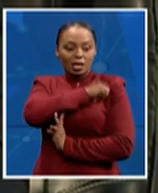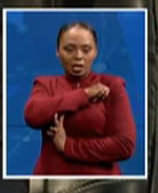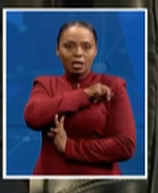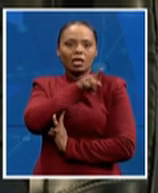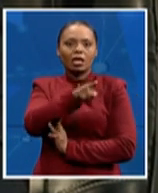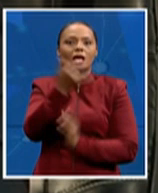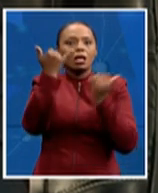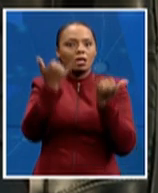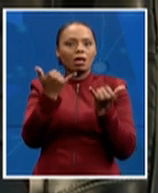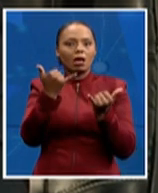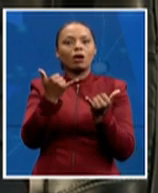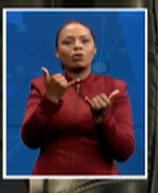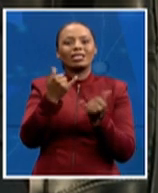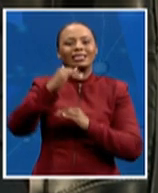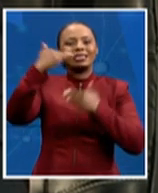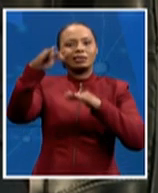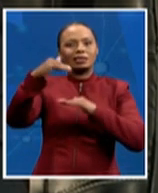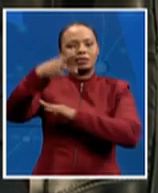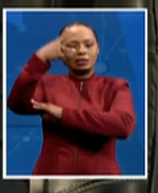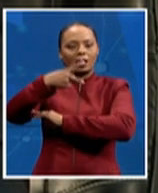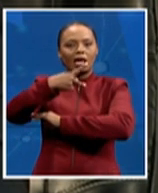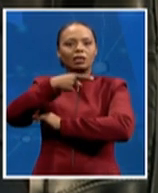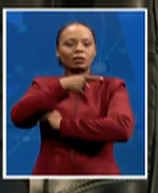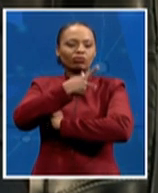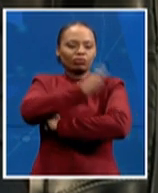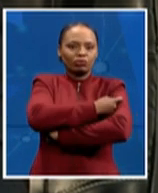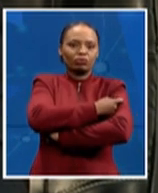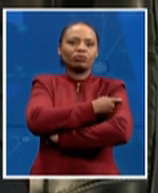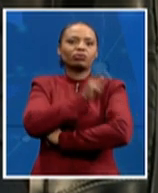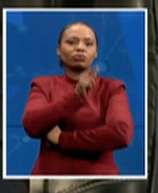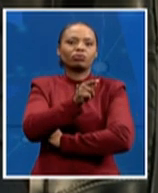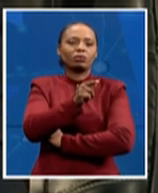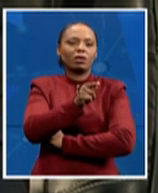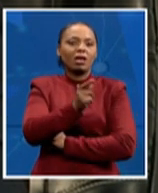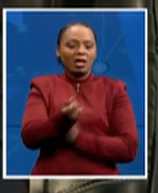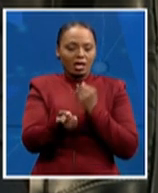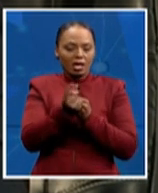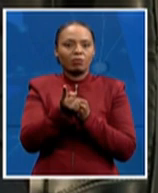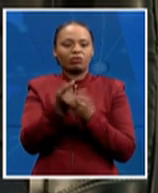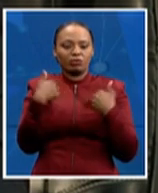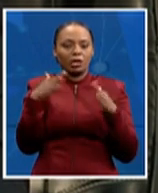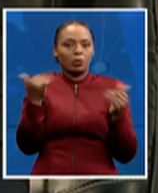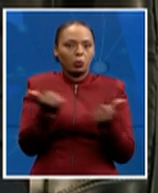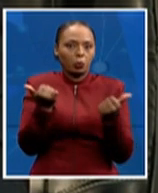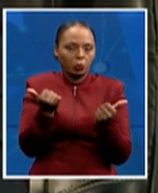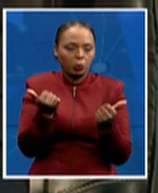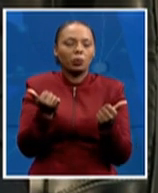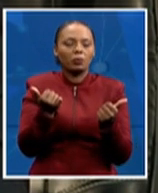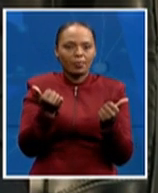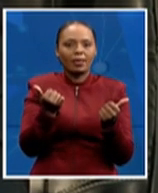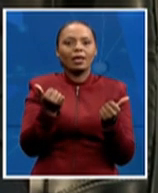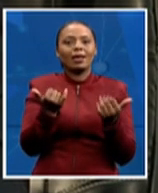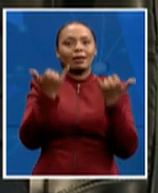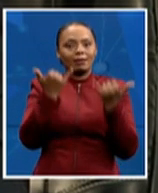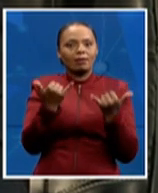of KwaZulu-Natal Youth Fund. For this purpose, we have set aside an amount to the tune